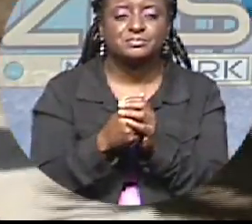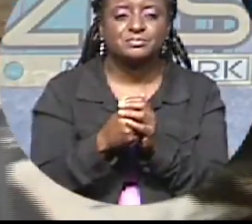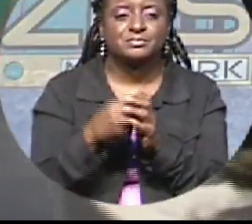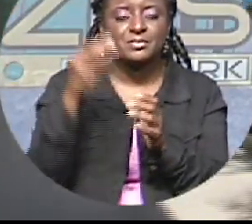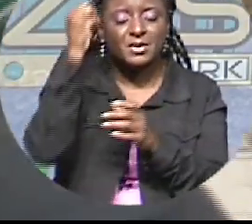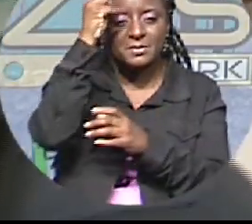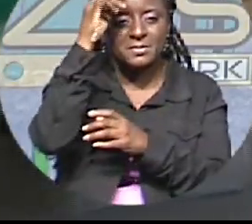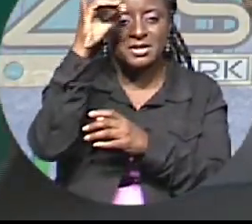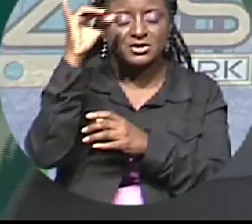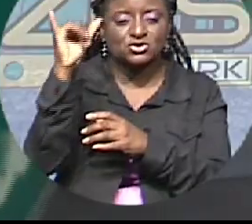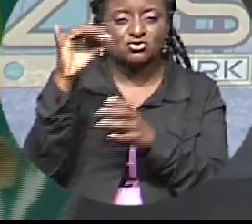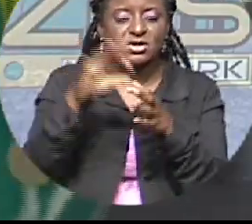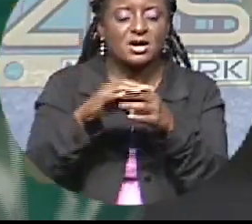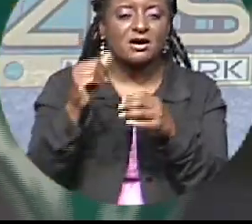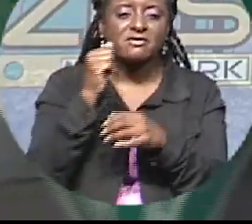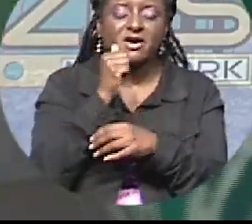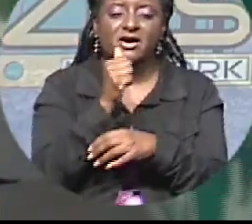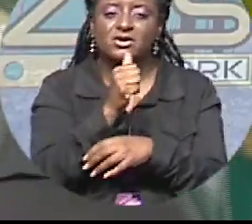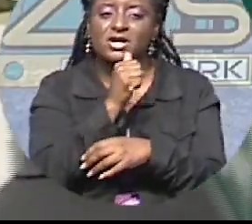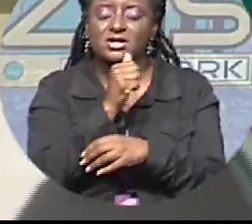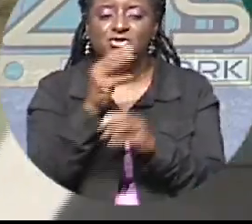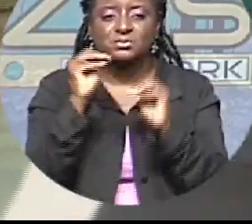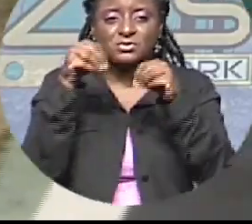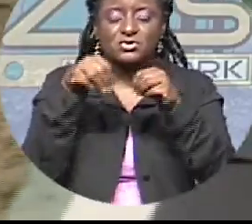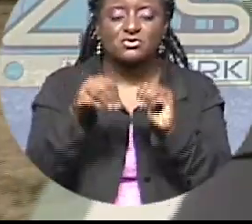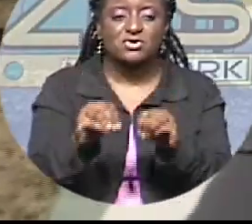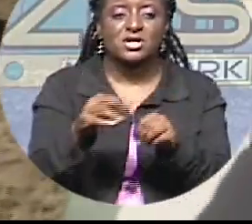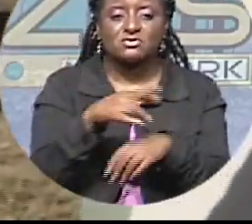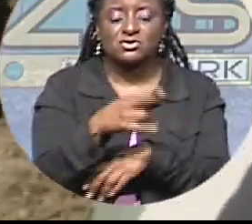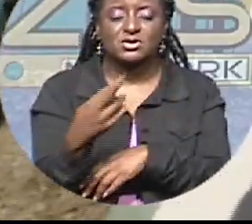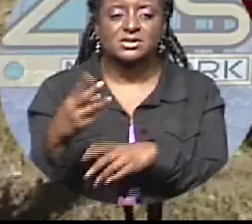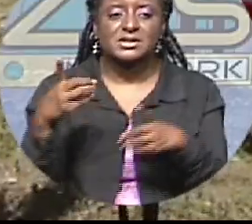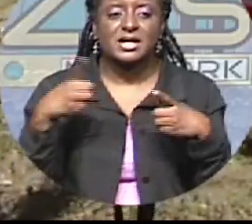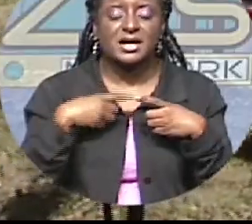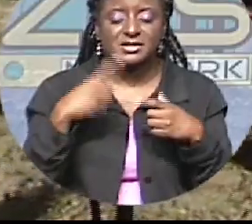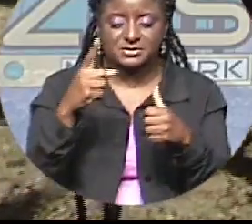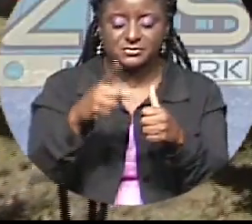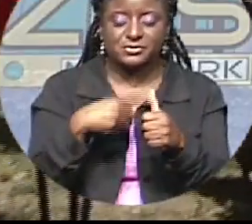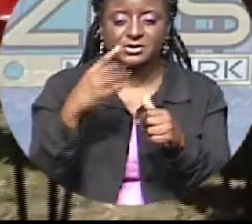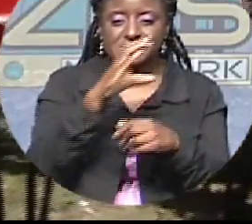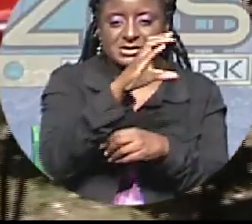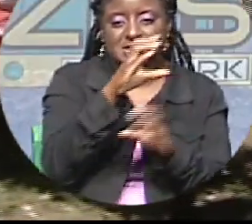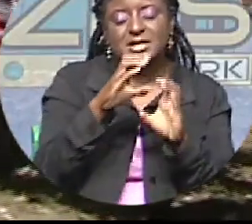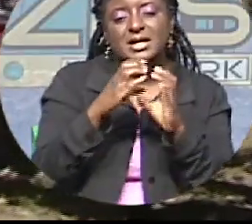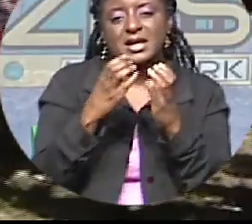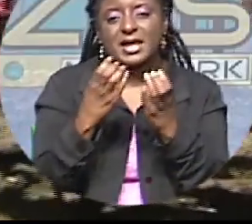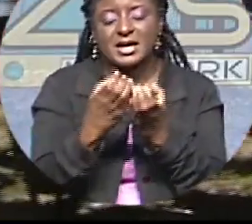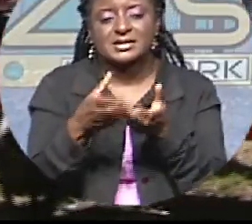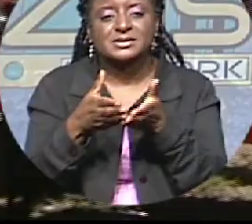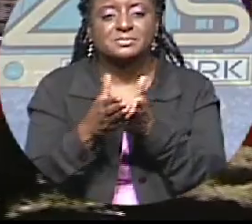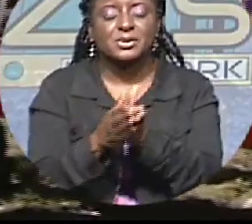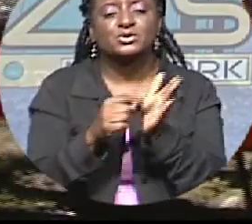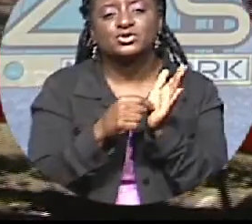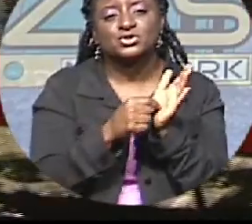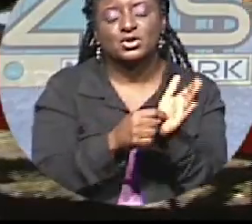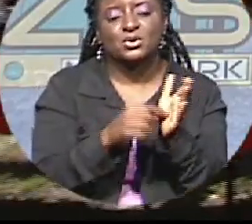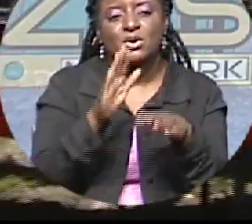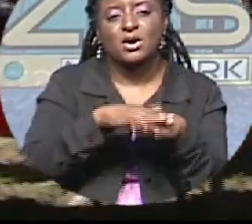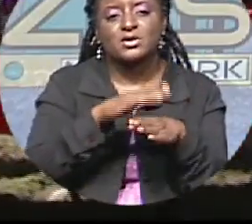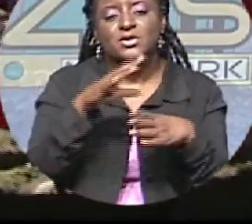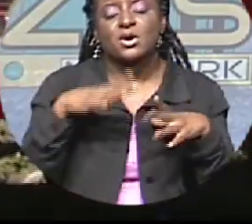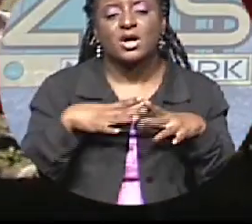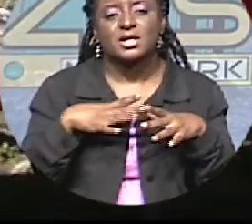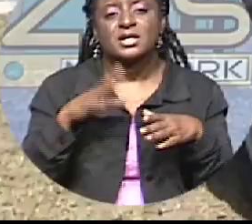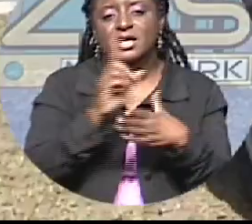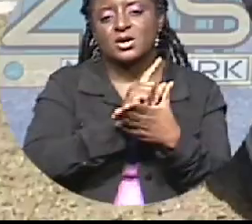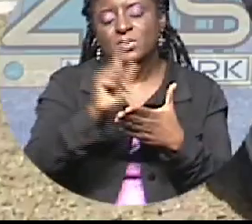Ministry of Agriculture and Marine Resources hosted its inaugural C-Class boat show over the Easter holiday weekend, and the judging process is still